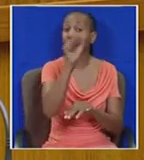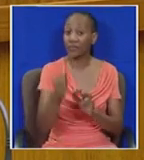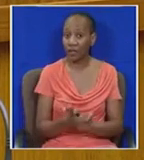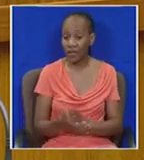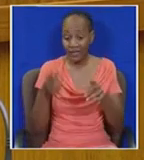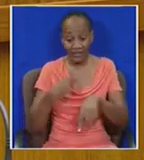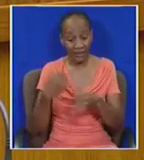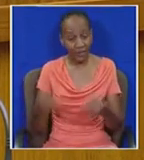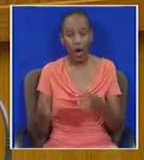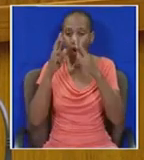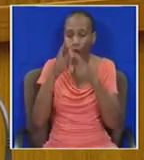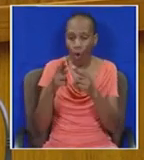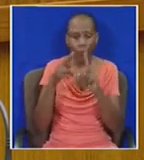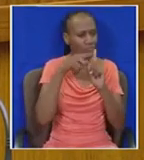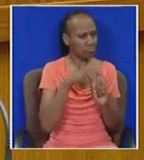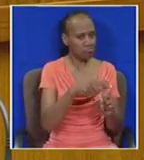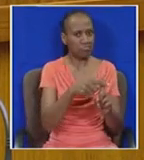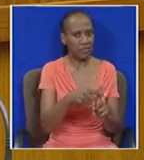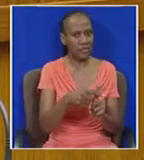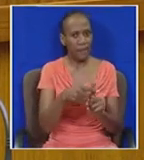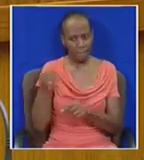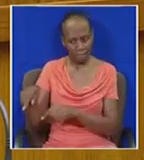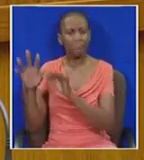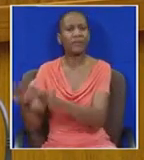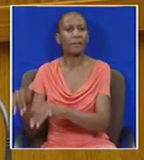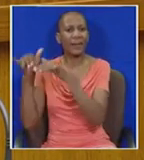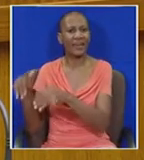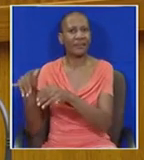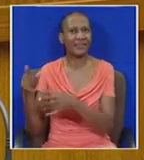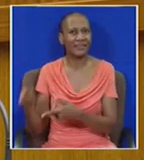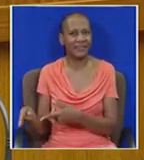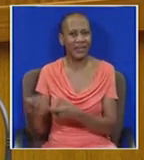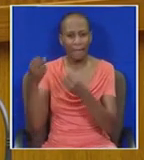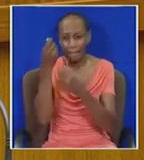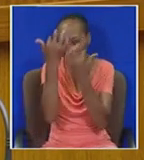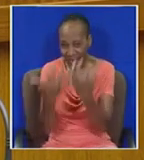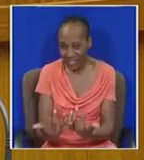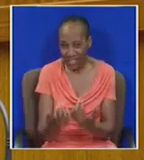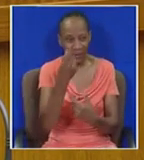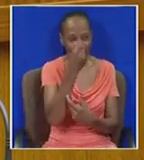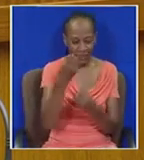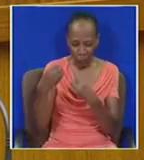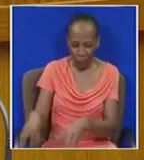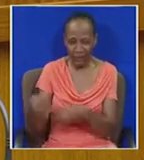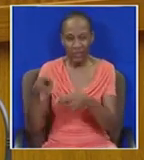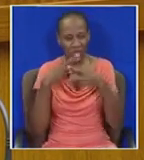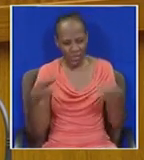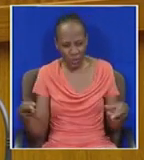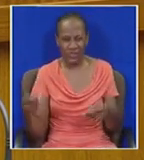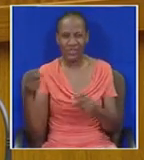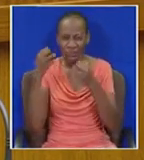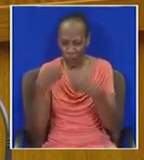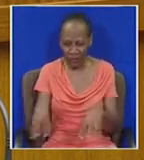and optimism, Parliament must bring an end to fruitless, wasteful, and non-expenditure by